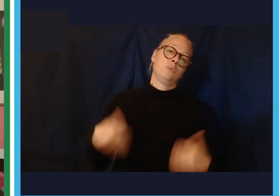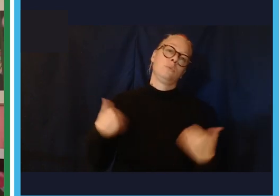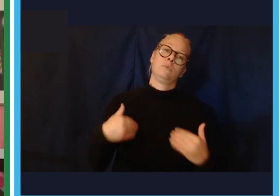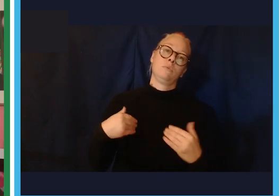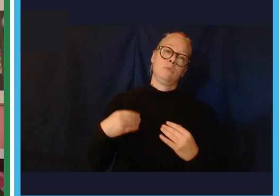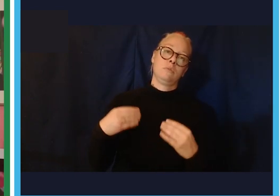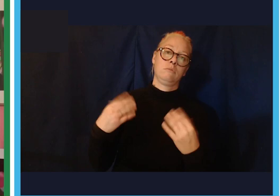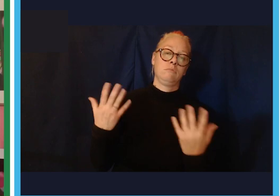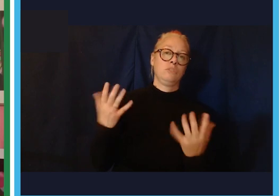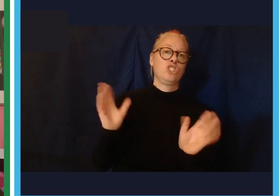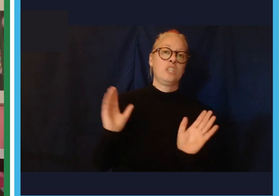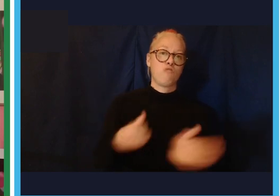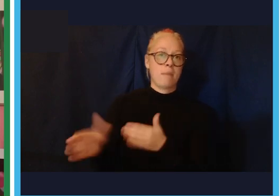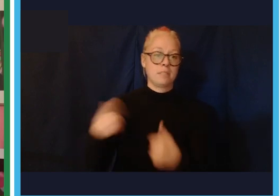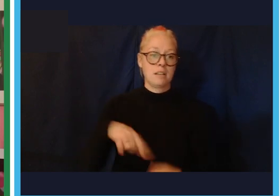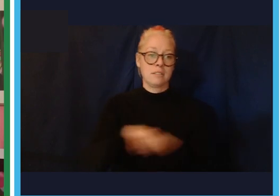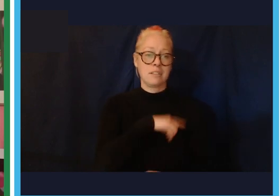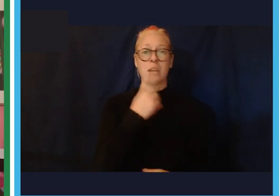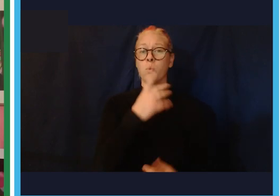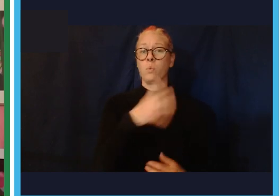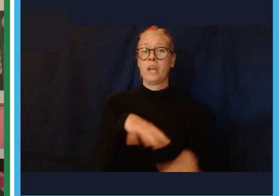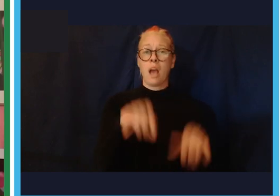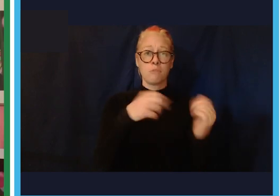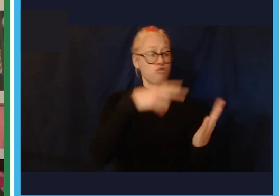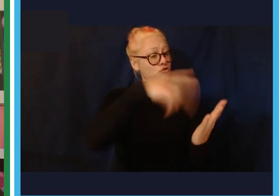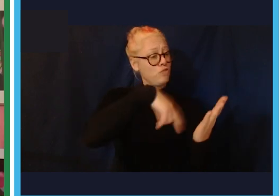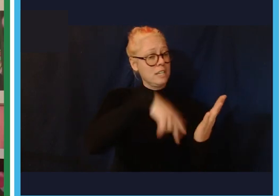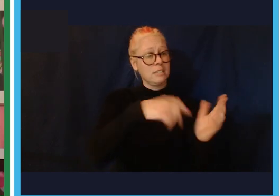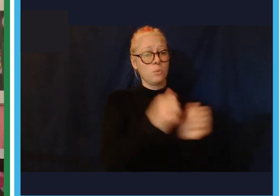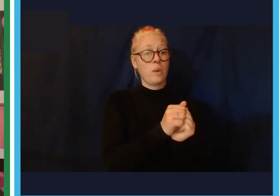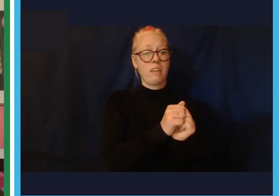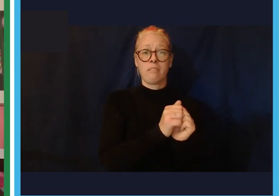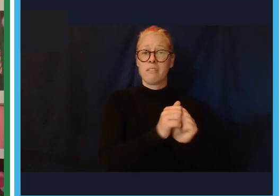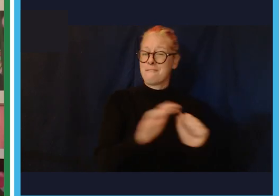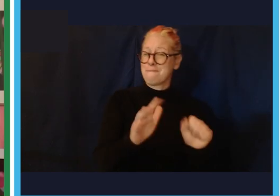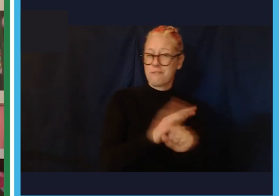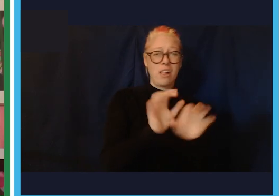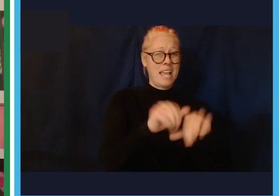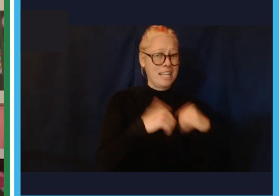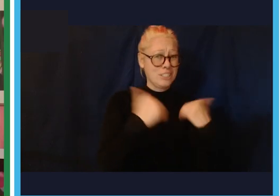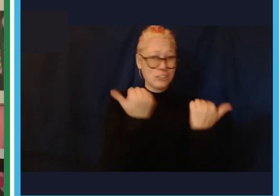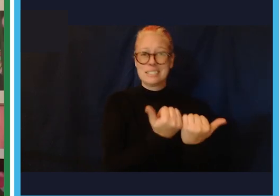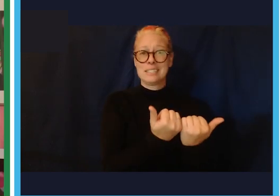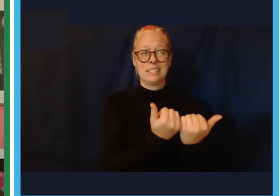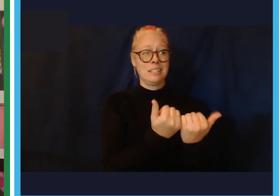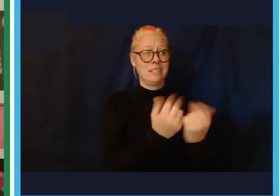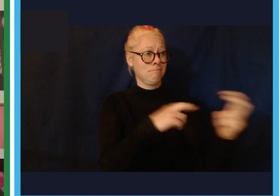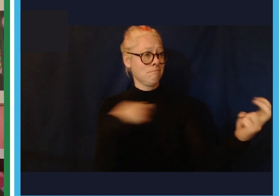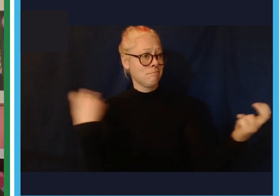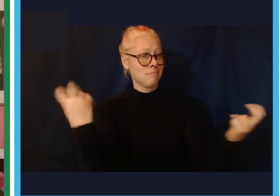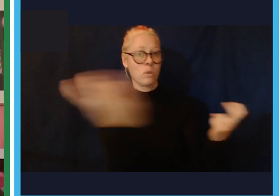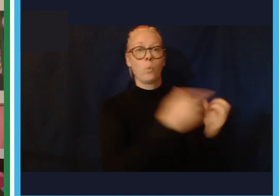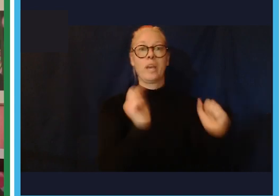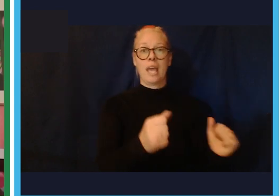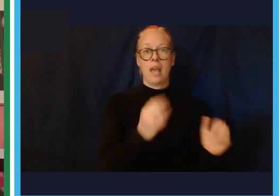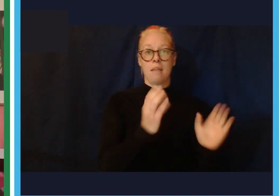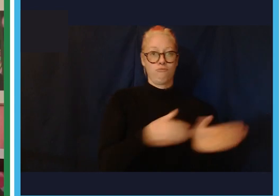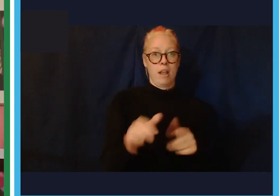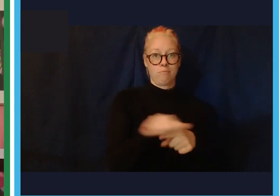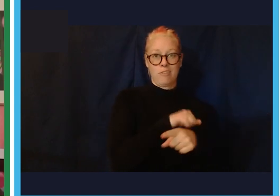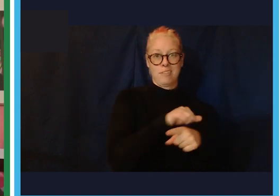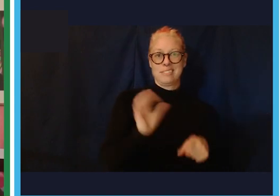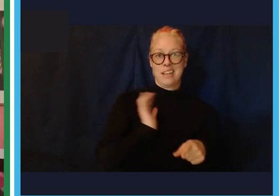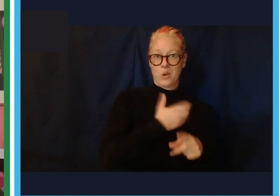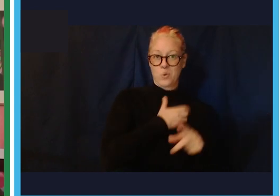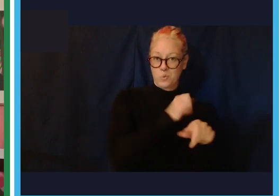then there's general community, and she's great about developing alongside with you some of the work that you do so that